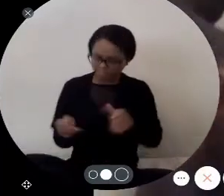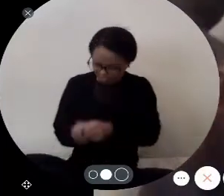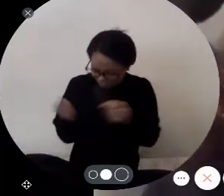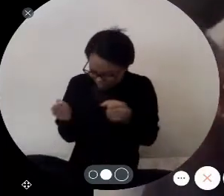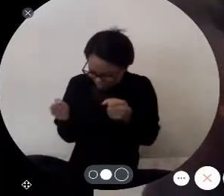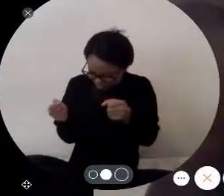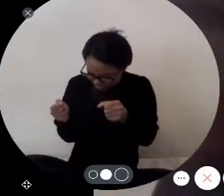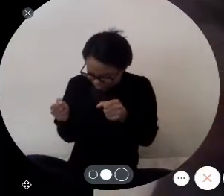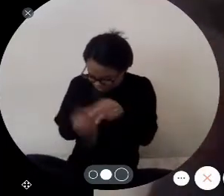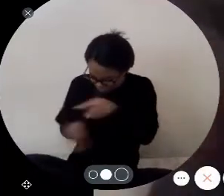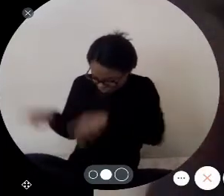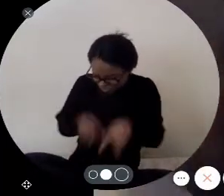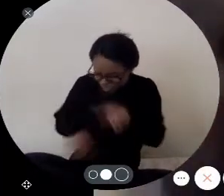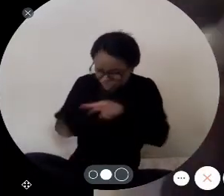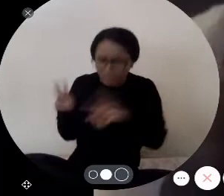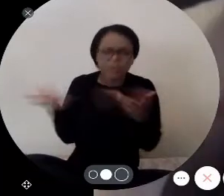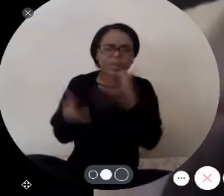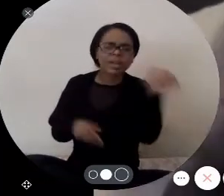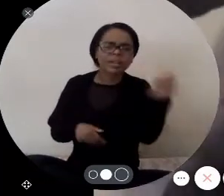bag.